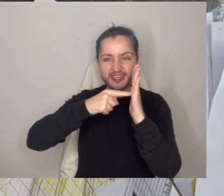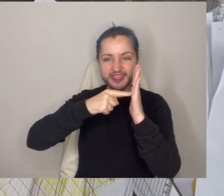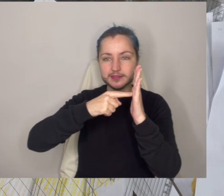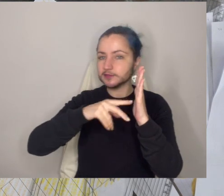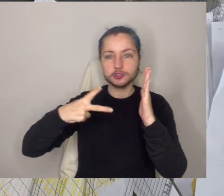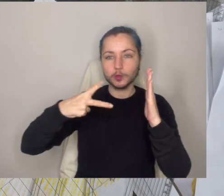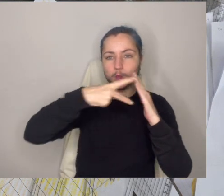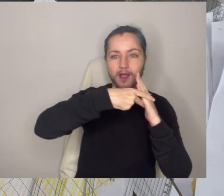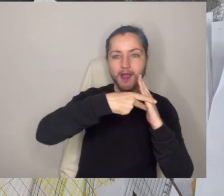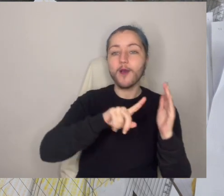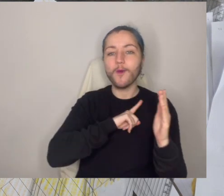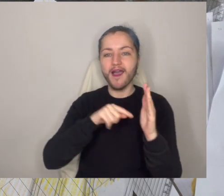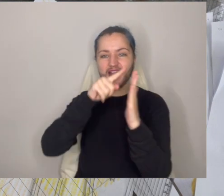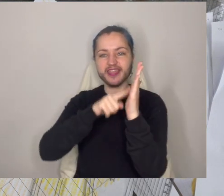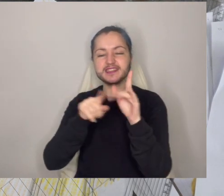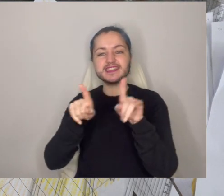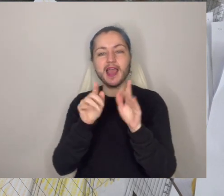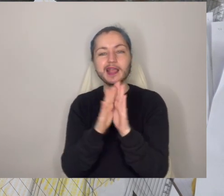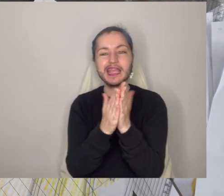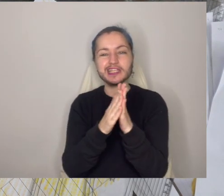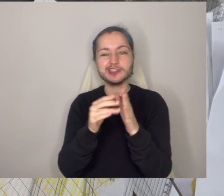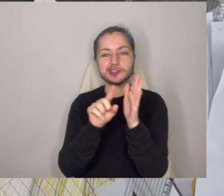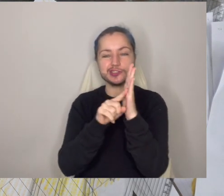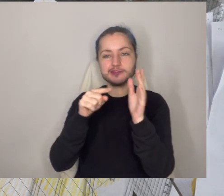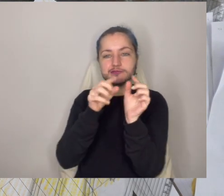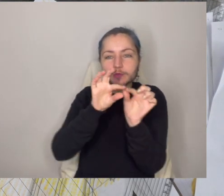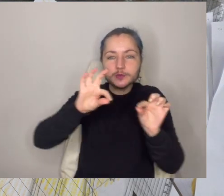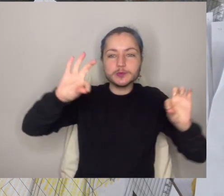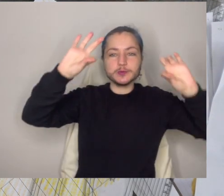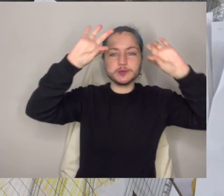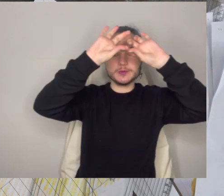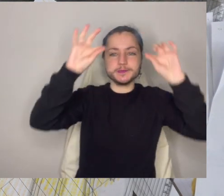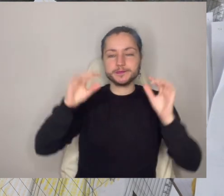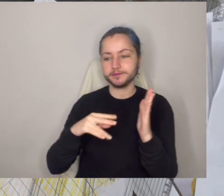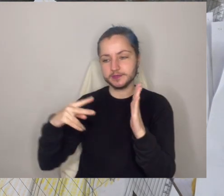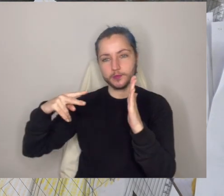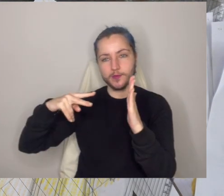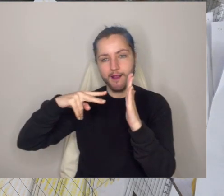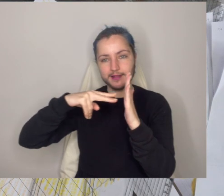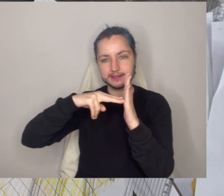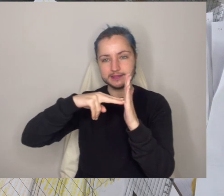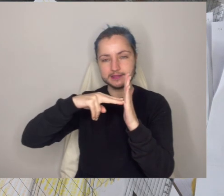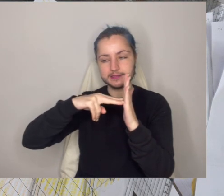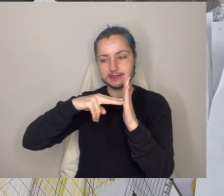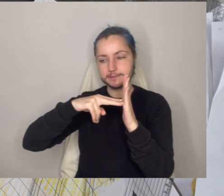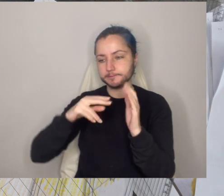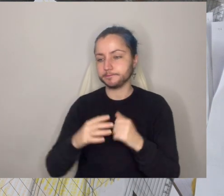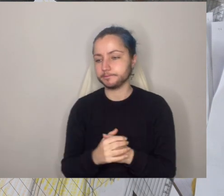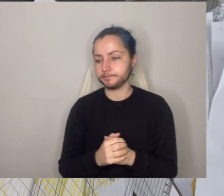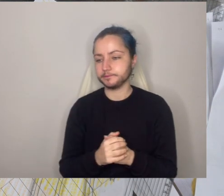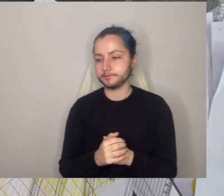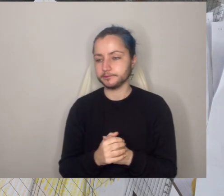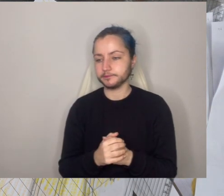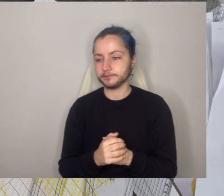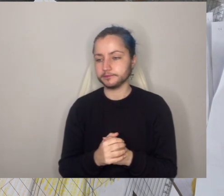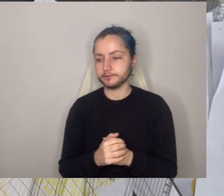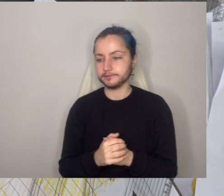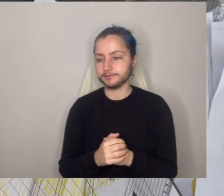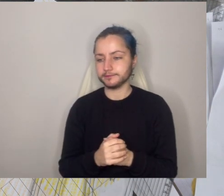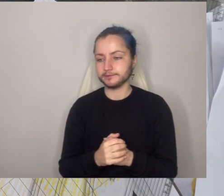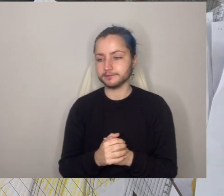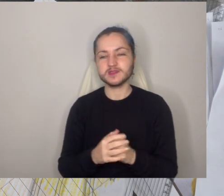all the way down. So starting from your 2 centimetre gap at the end, take your scissors, just make sure